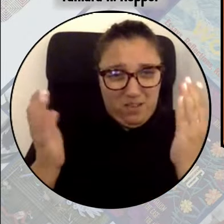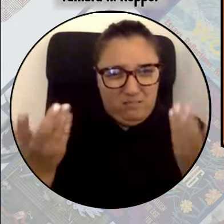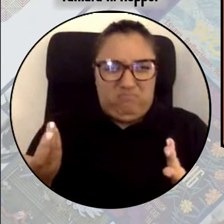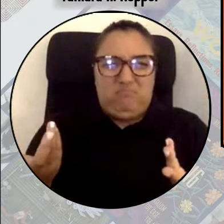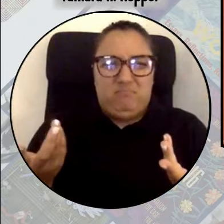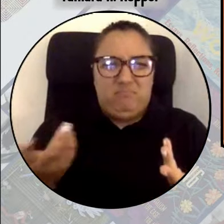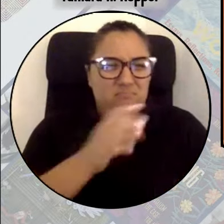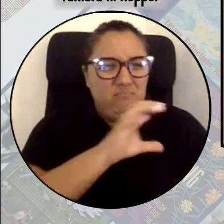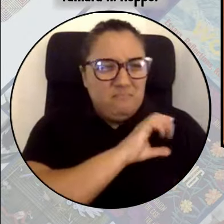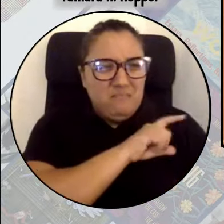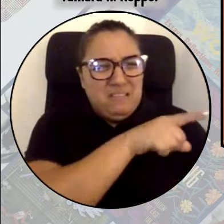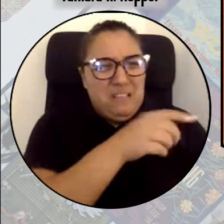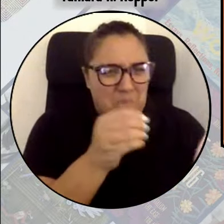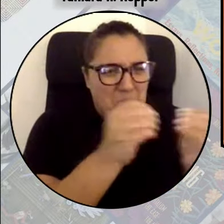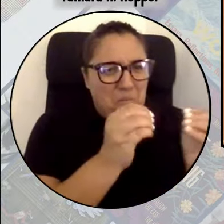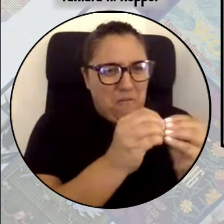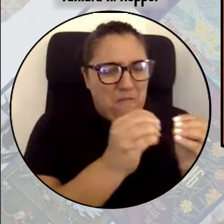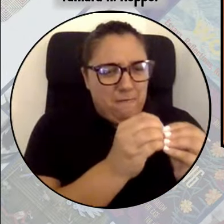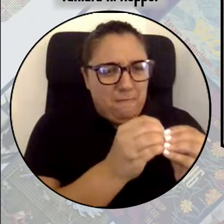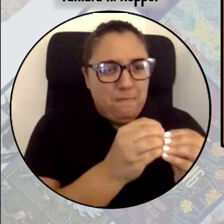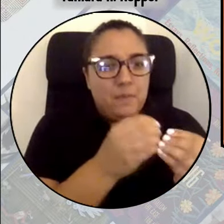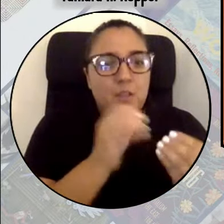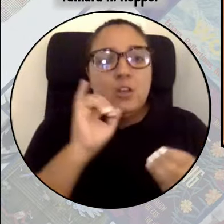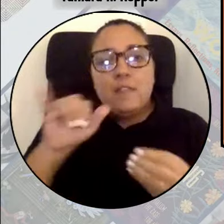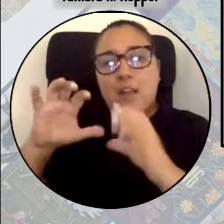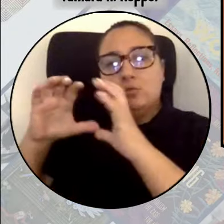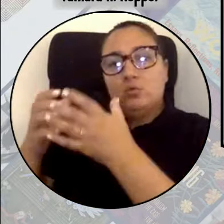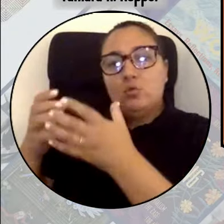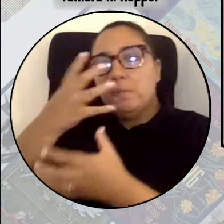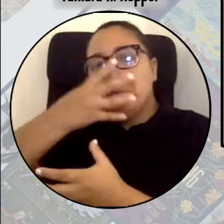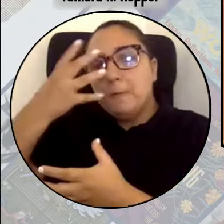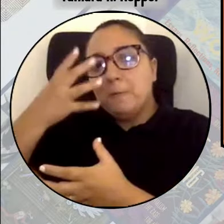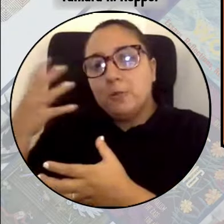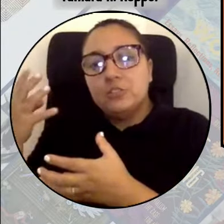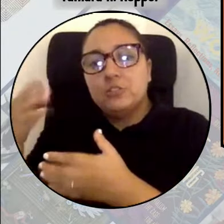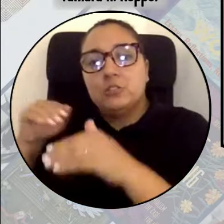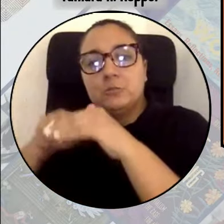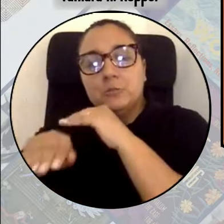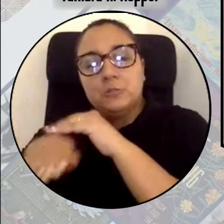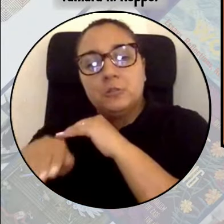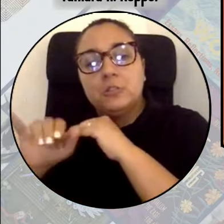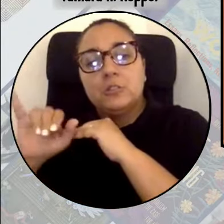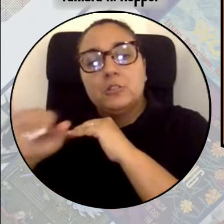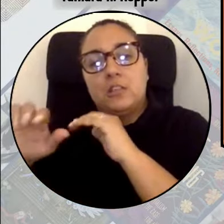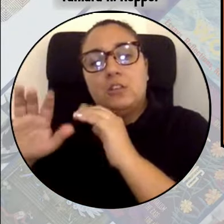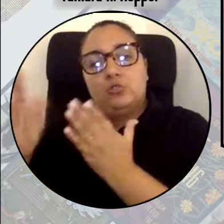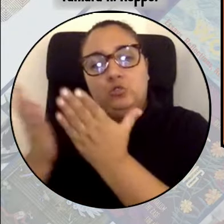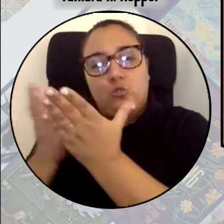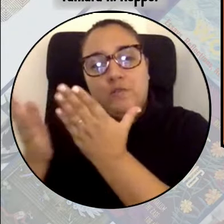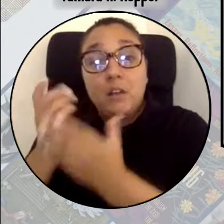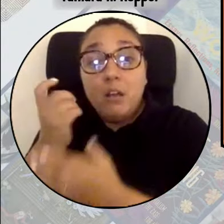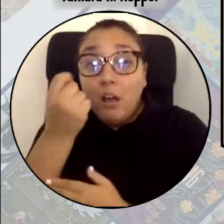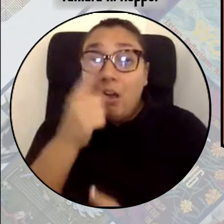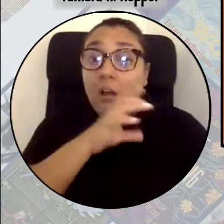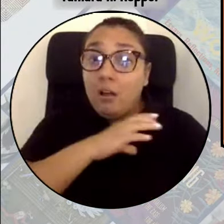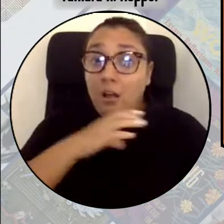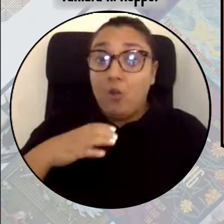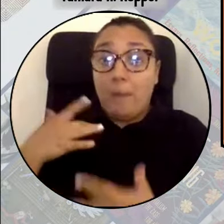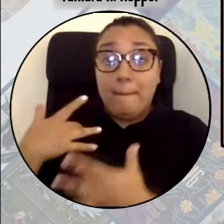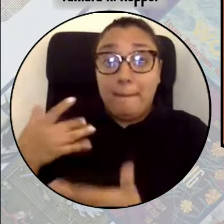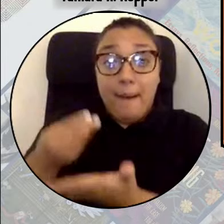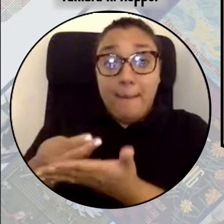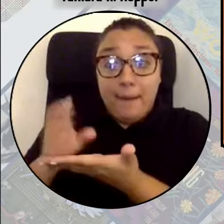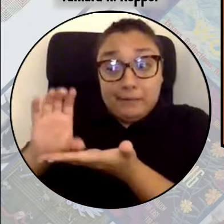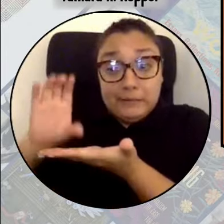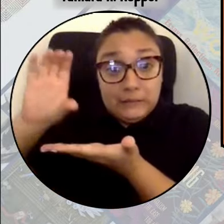So it's U.S. Citizenship and Immigration Services. And even though they do get funding from Congress, they get a